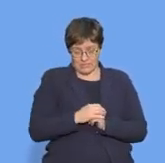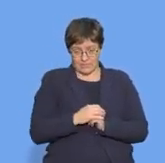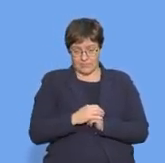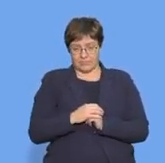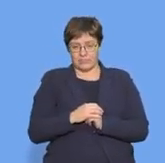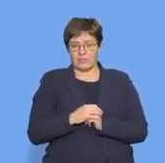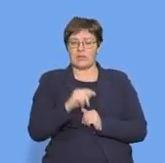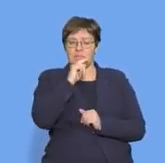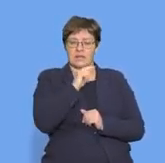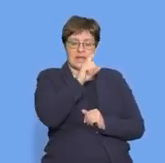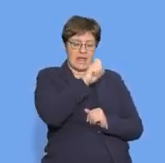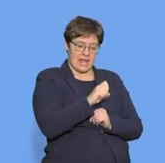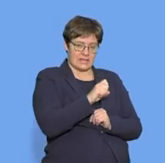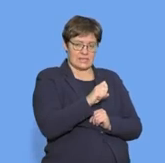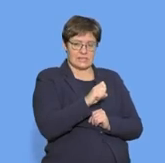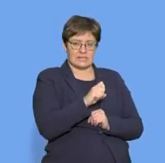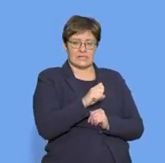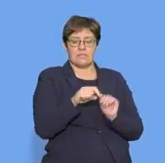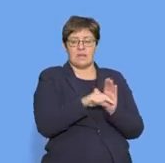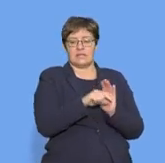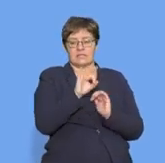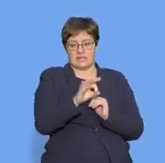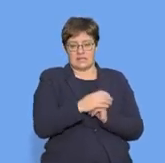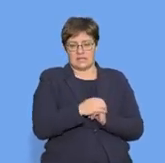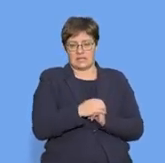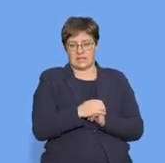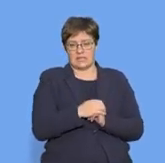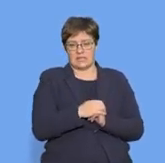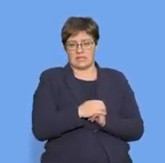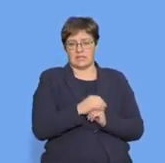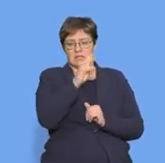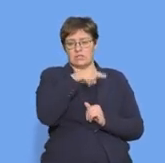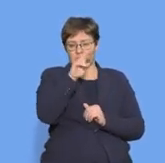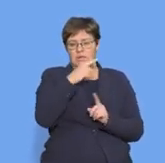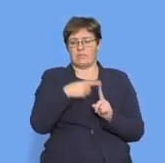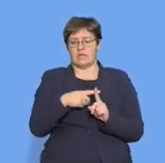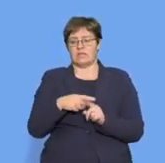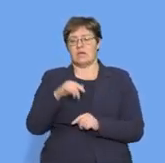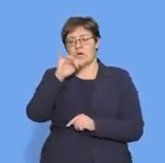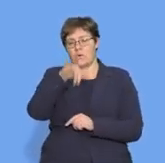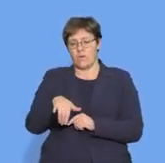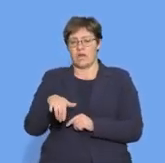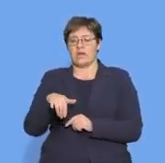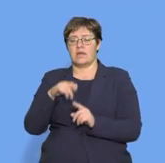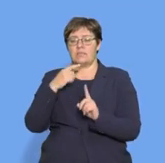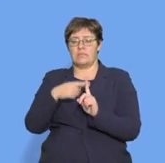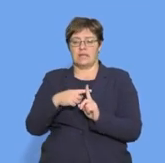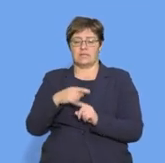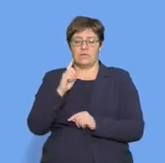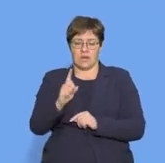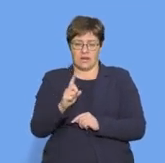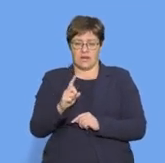squared. And this becomes x minus 3 all squared plus